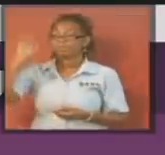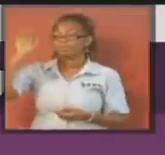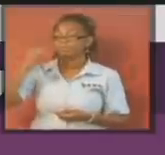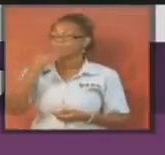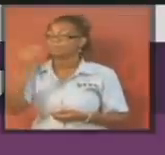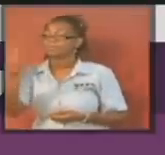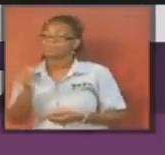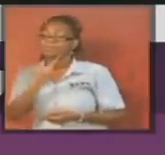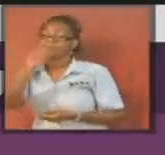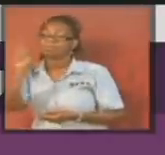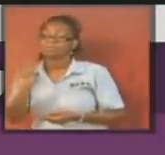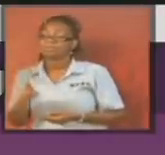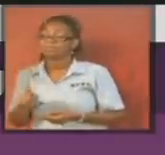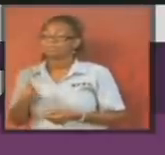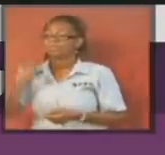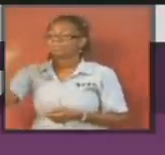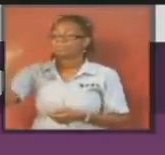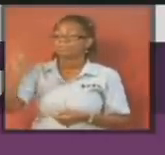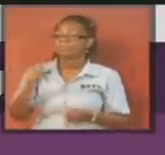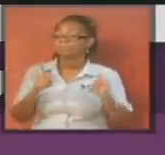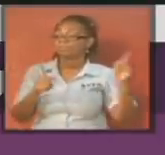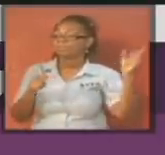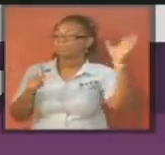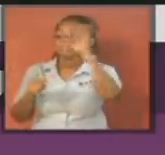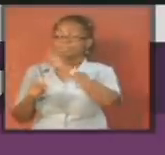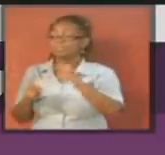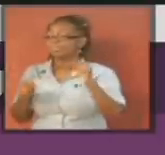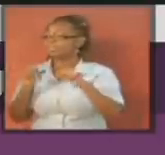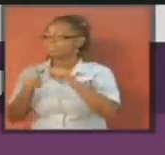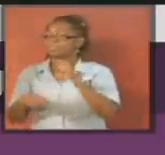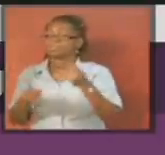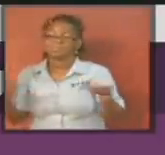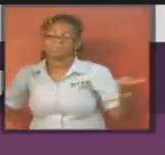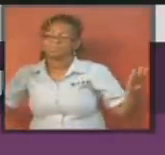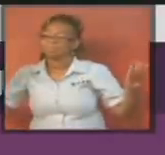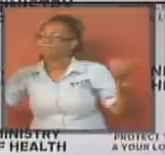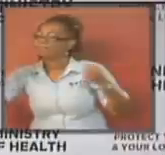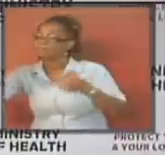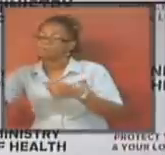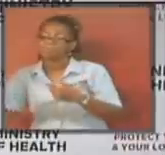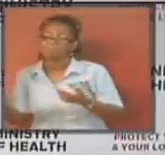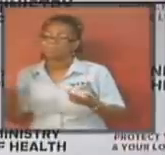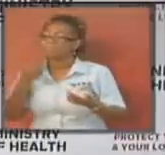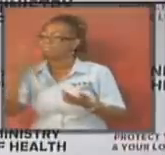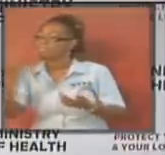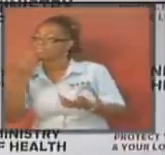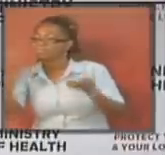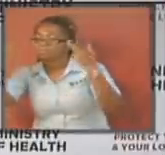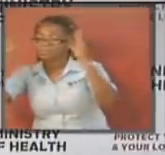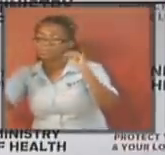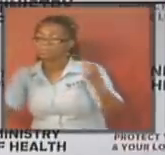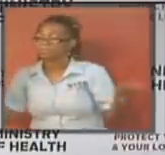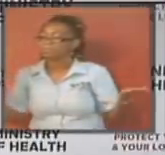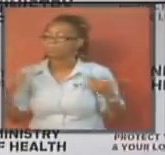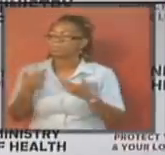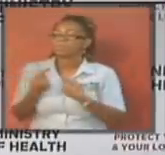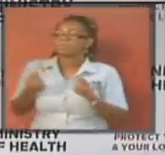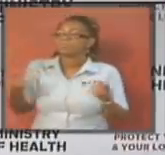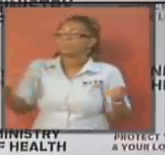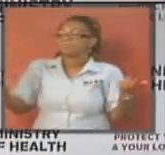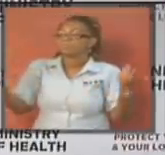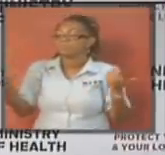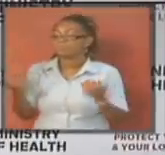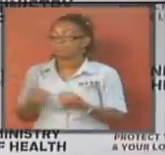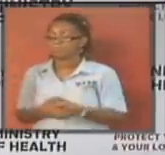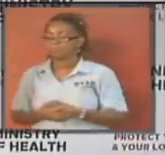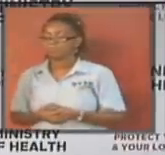And that's my question, or my concern. Okay, we'll do. It will certainly be passed